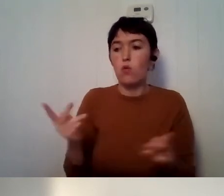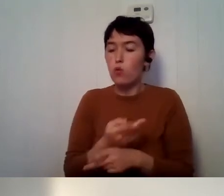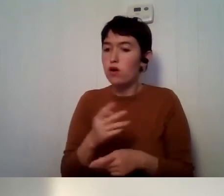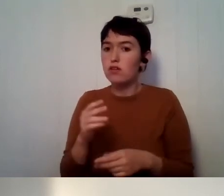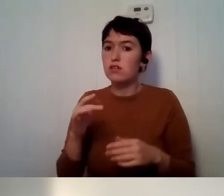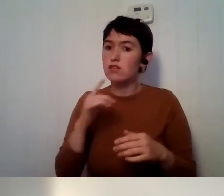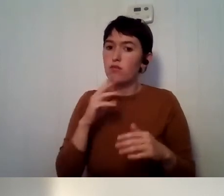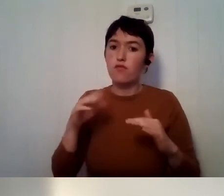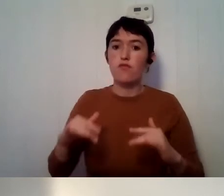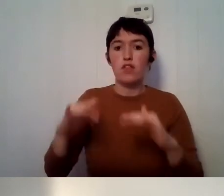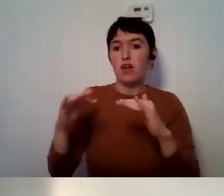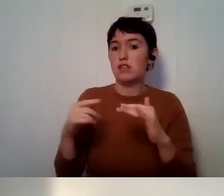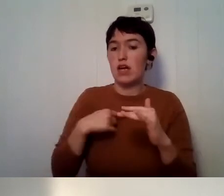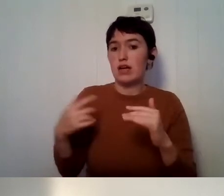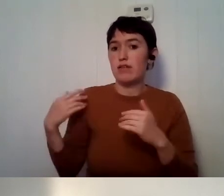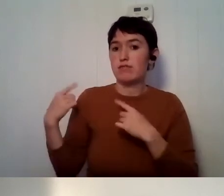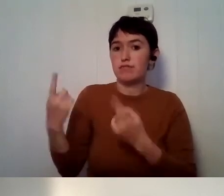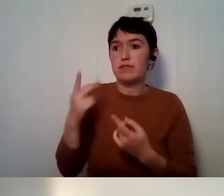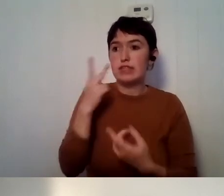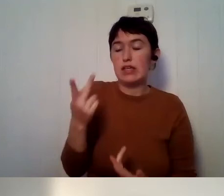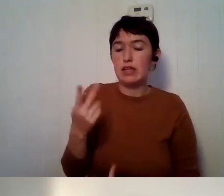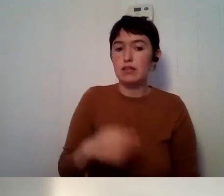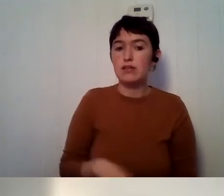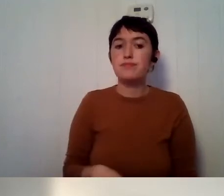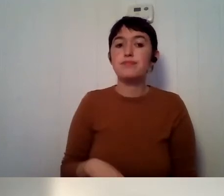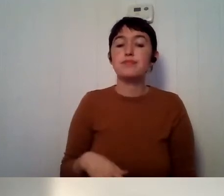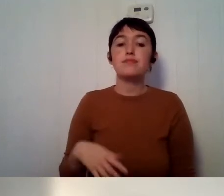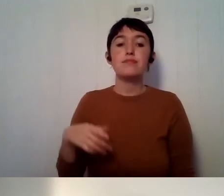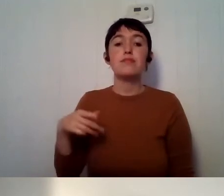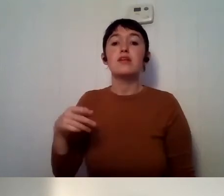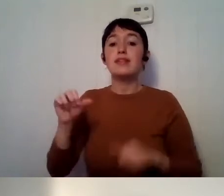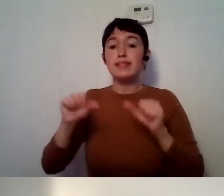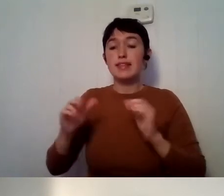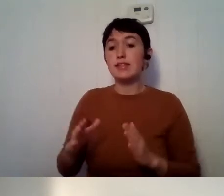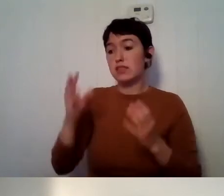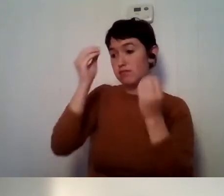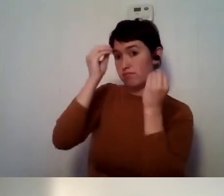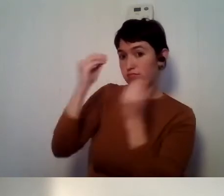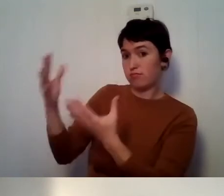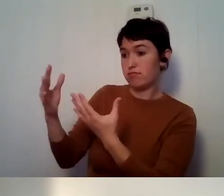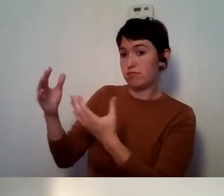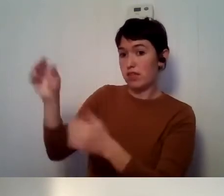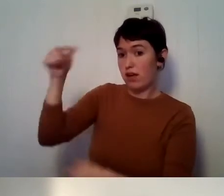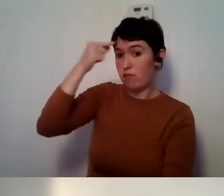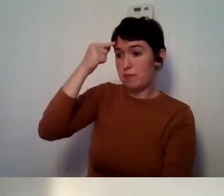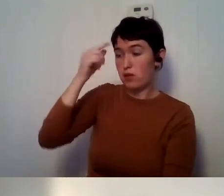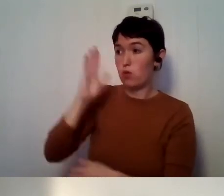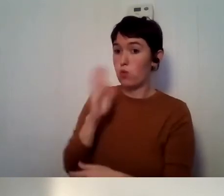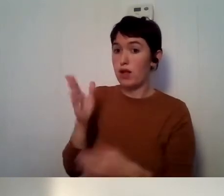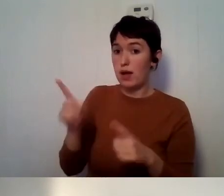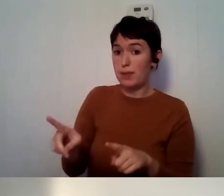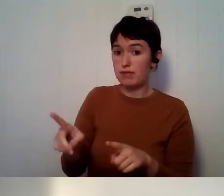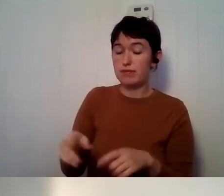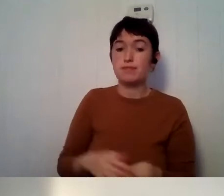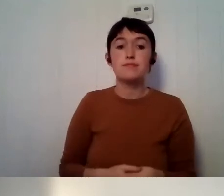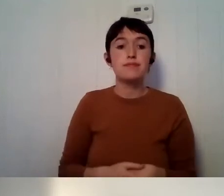predicted a decade ago, and they told the Australian government that it was going to happen. Now, in America, what was interesting was when we